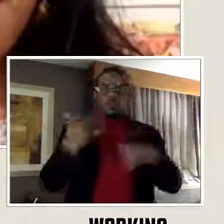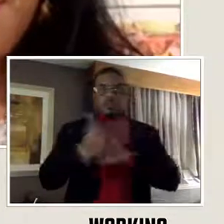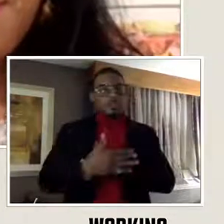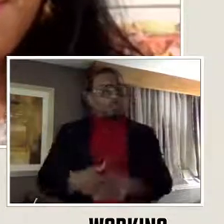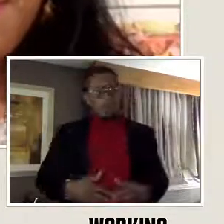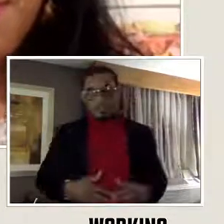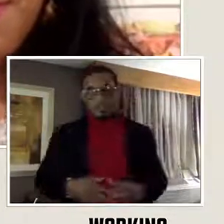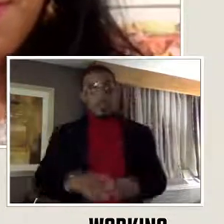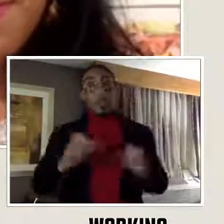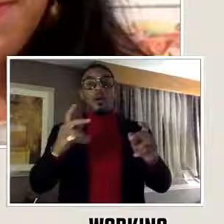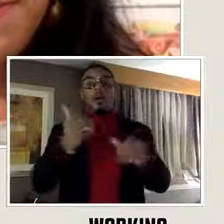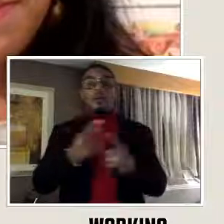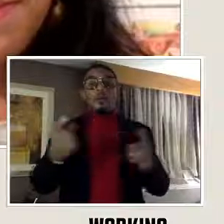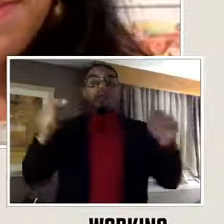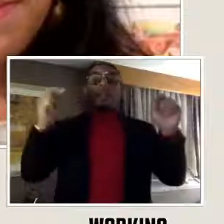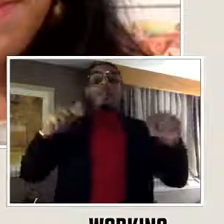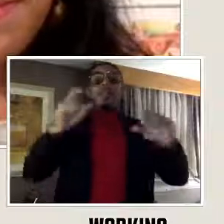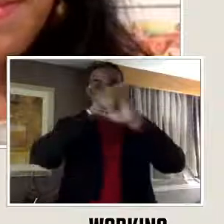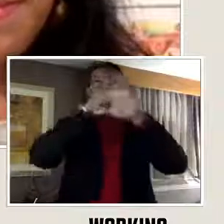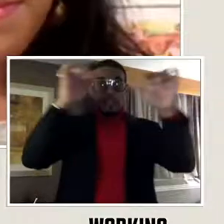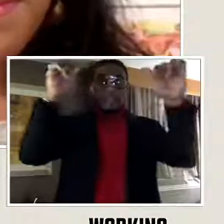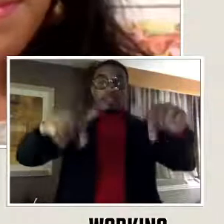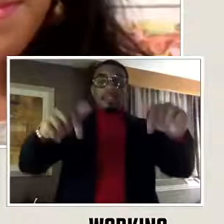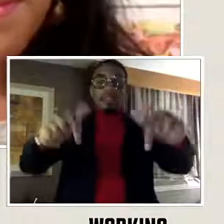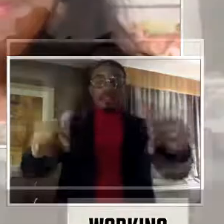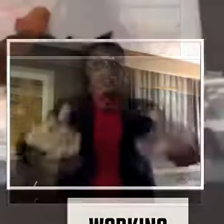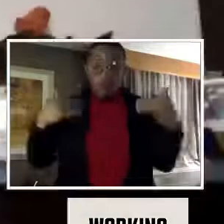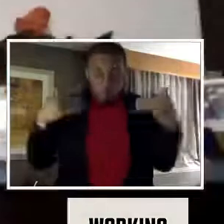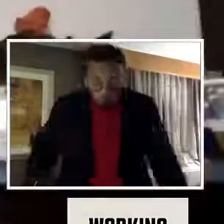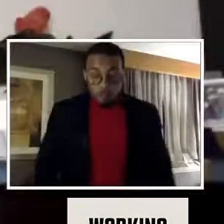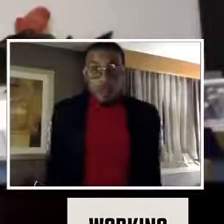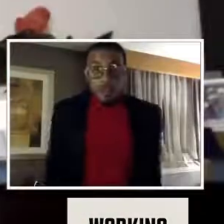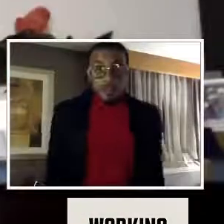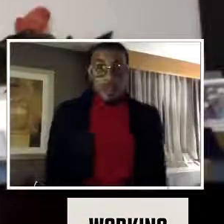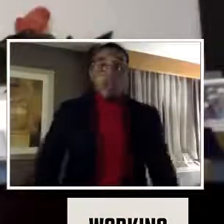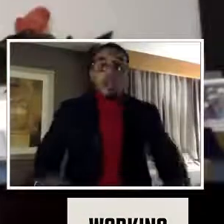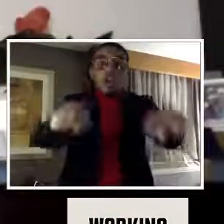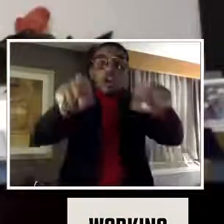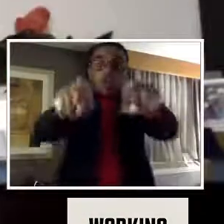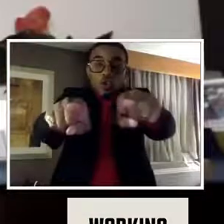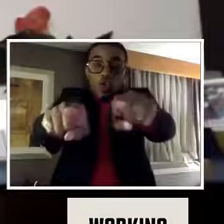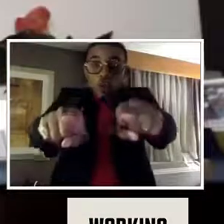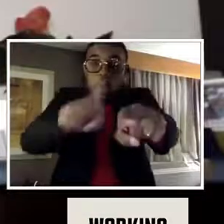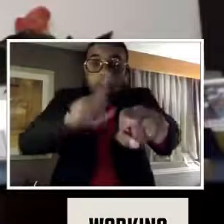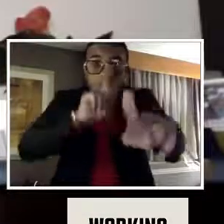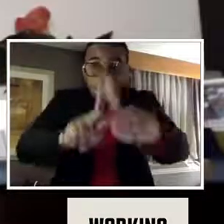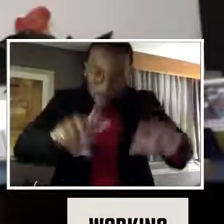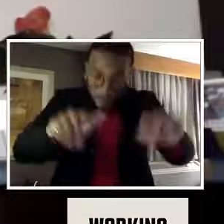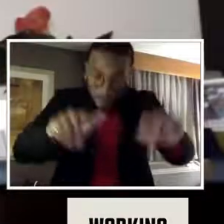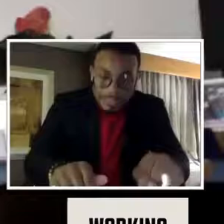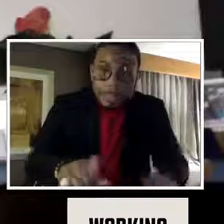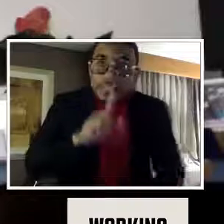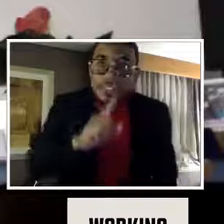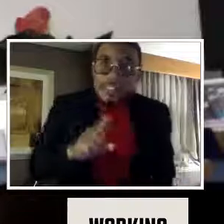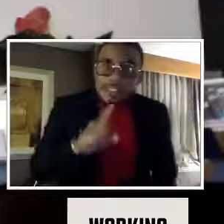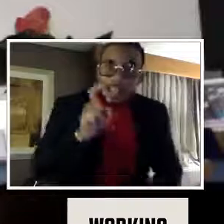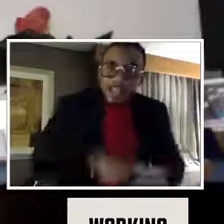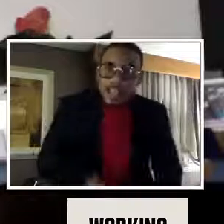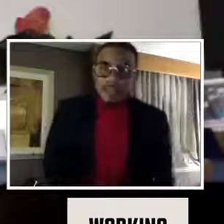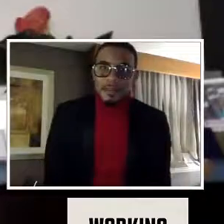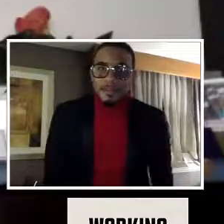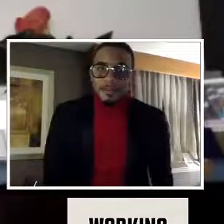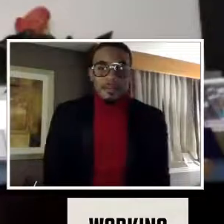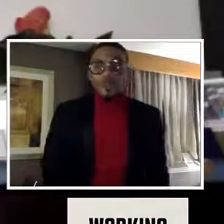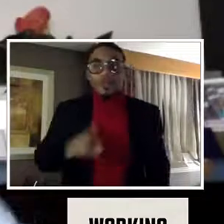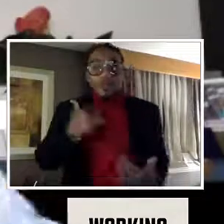country. Okay, everyone, this is the vision. This is the movement. You are the people, and this is the time. We